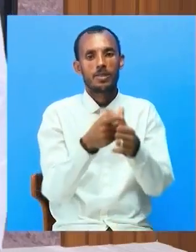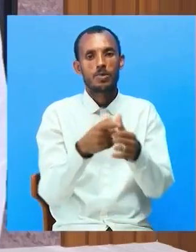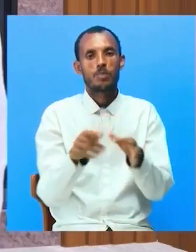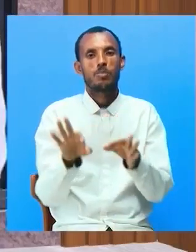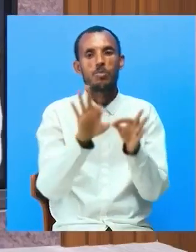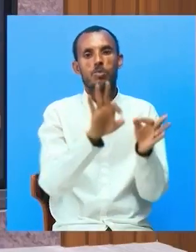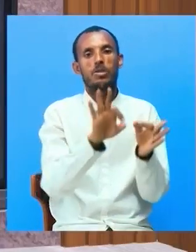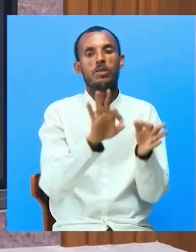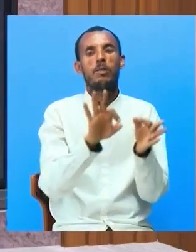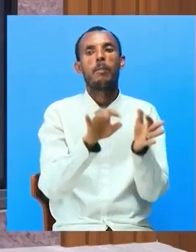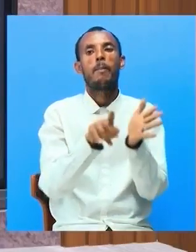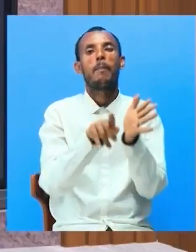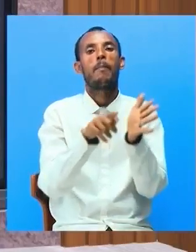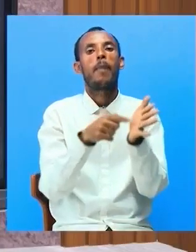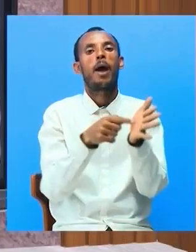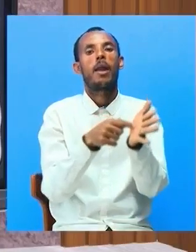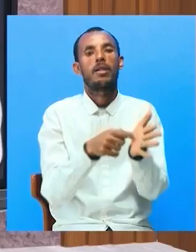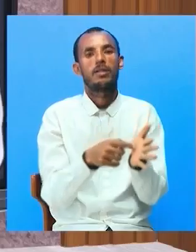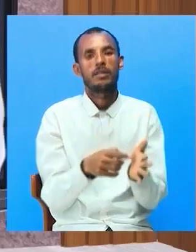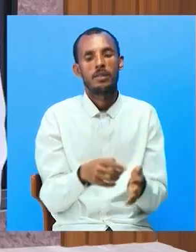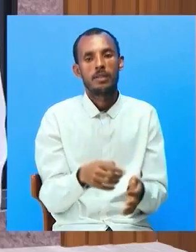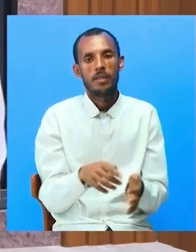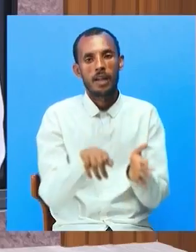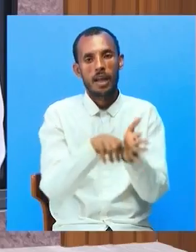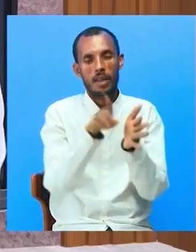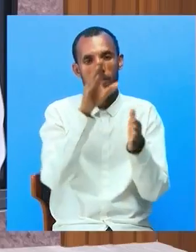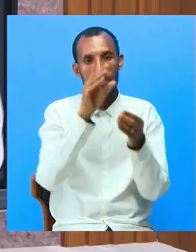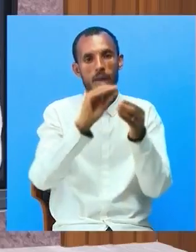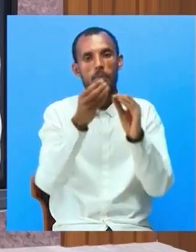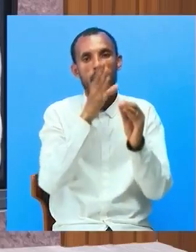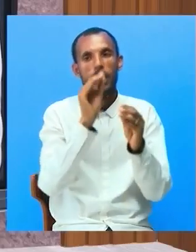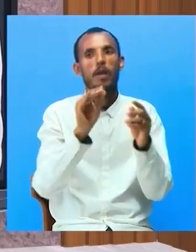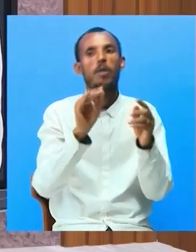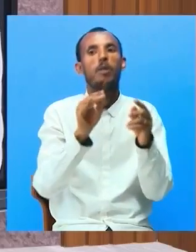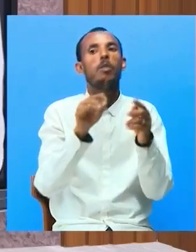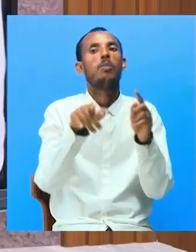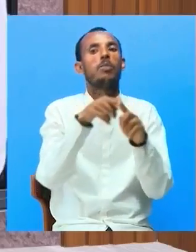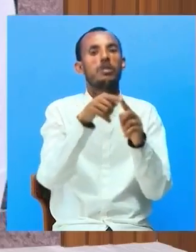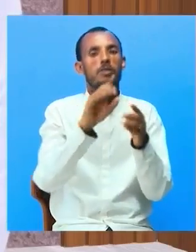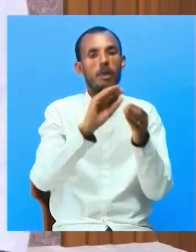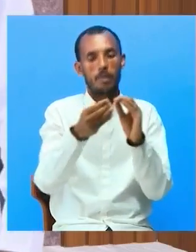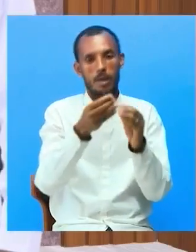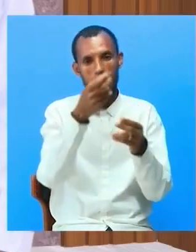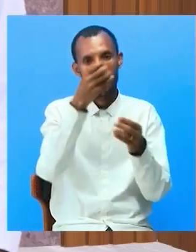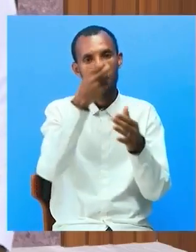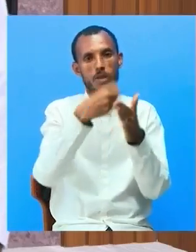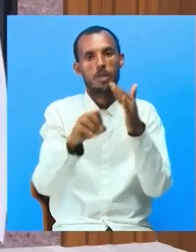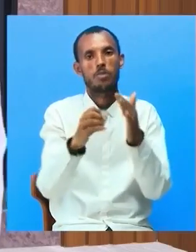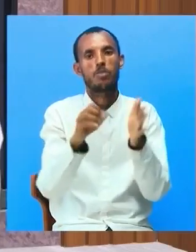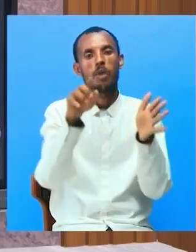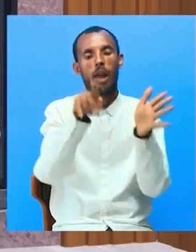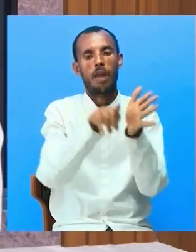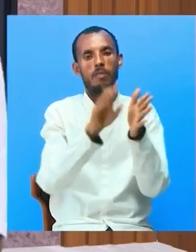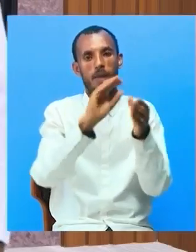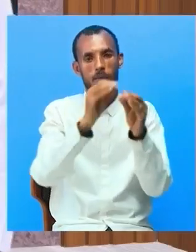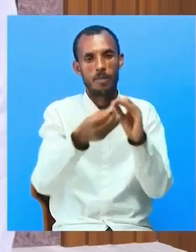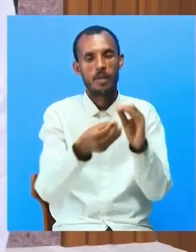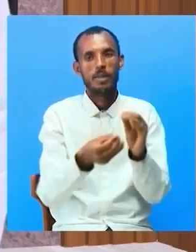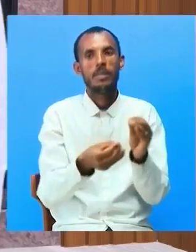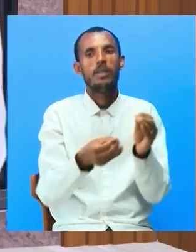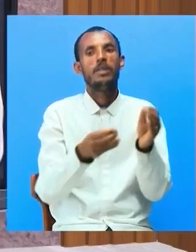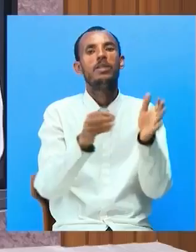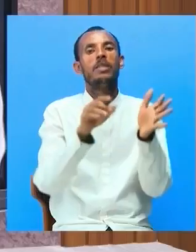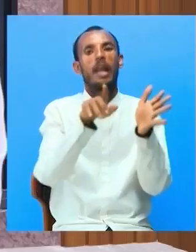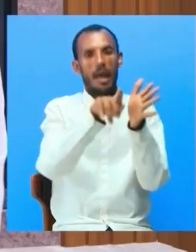said, when you multiply positive and negative number, the product is negative, and then you multiply the numbers 2